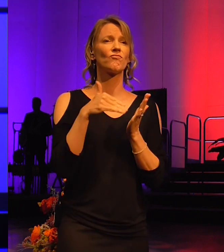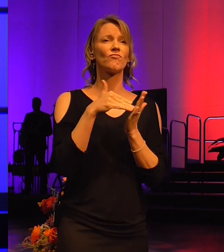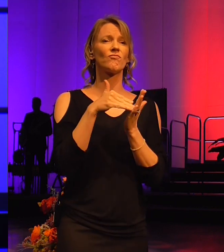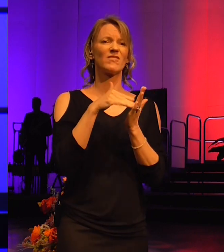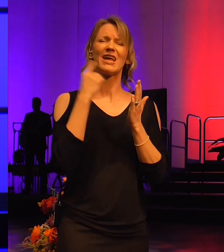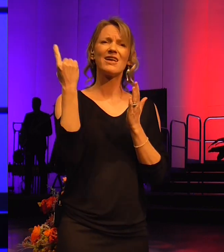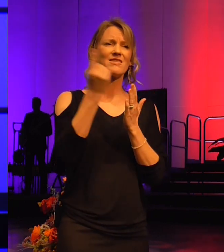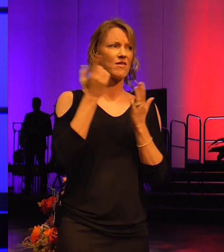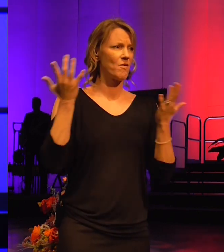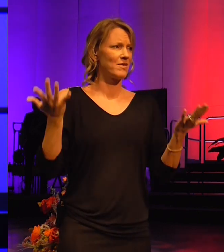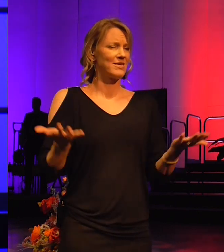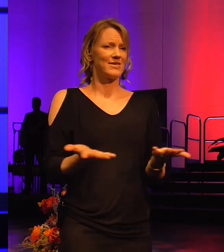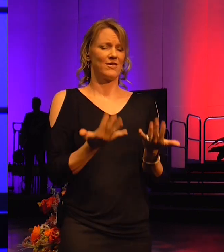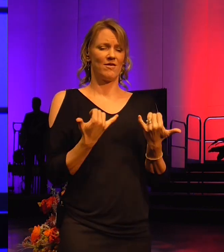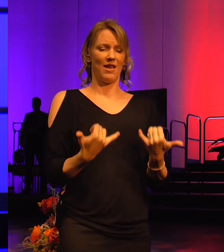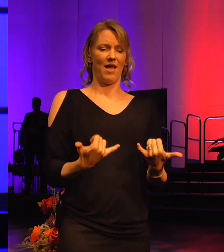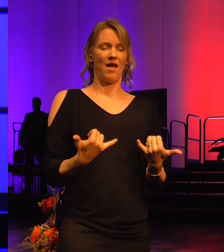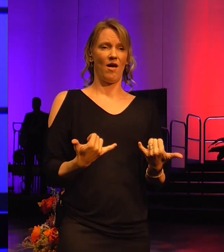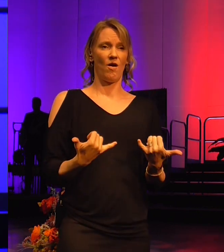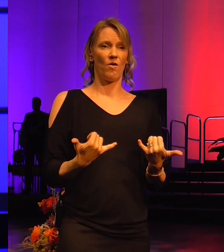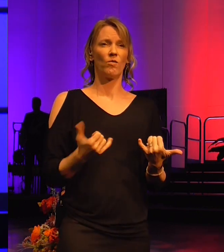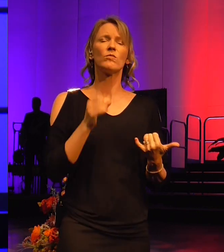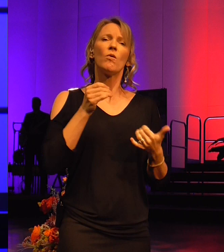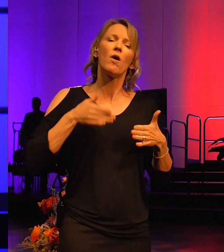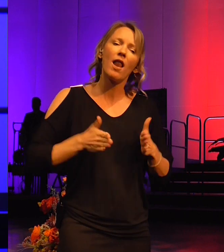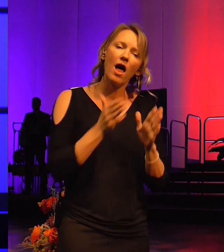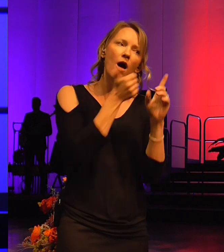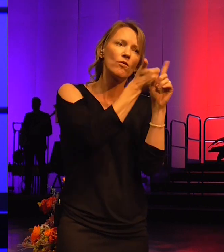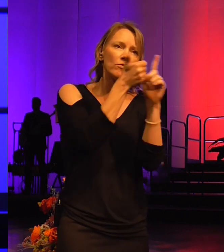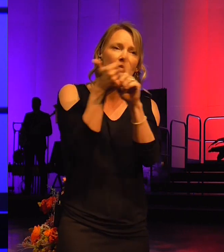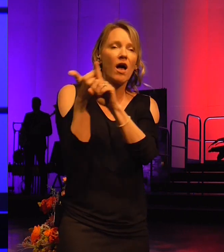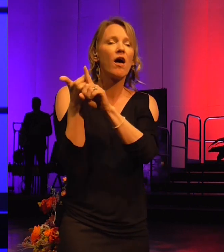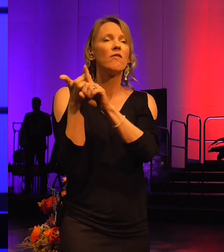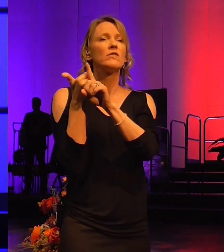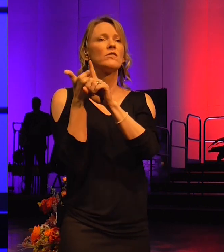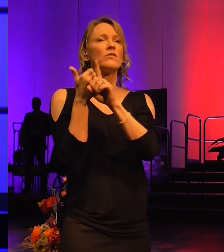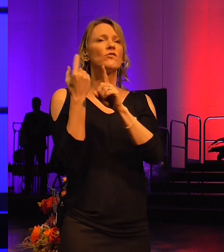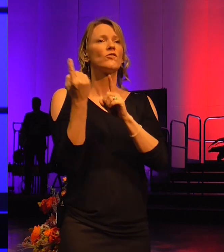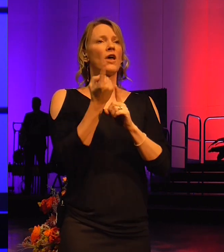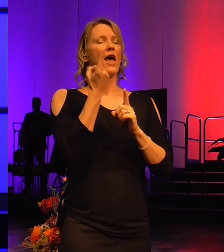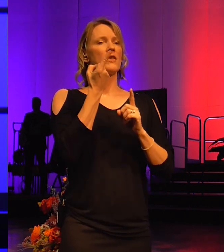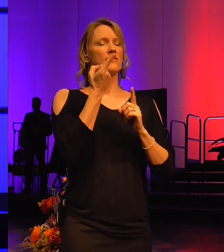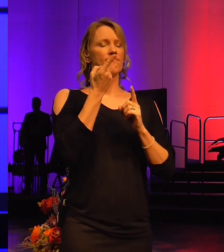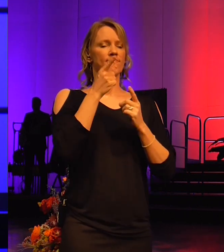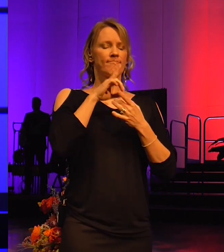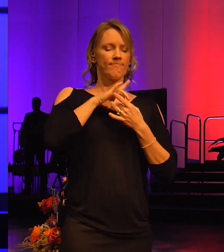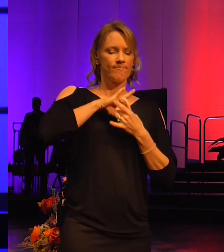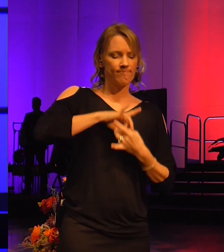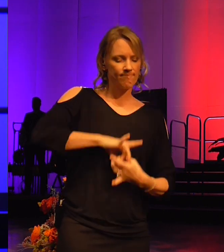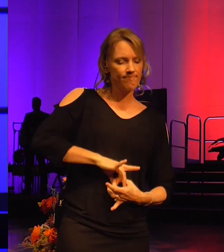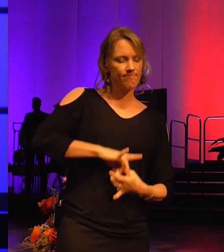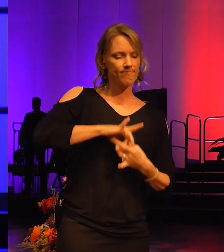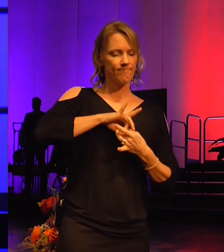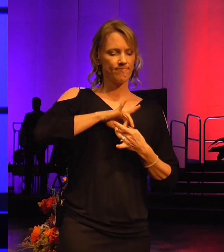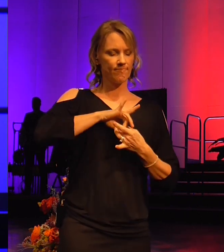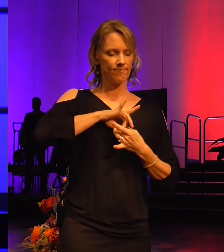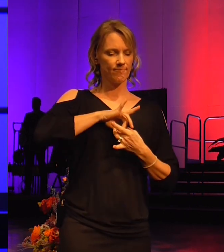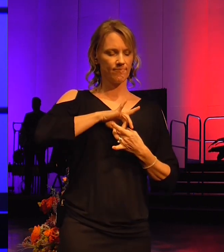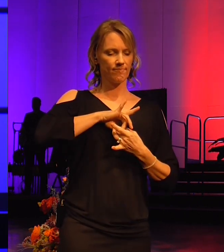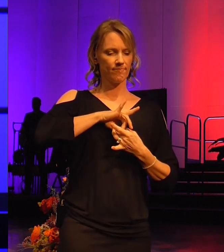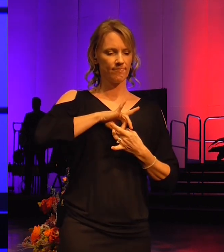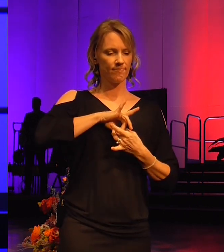It is ever so present here now. So allow yourself to just move to that place inside of